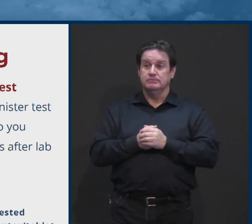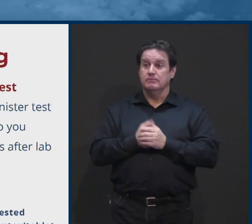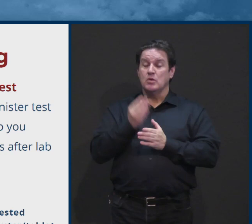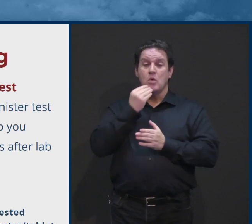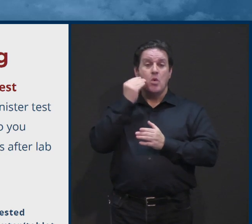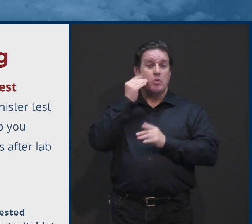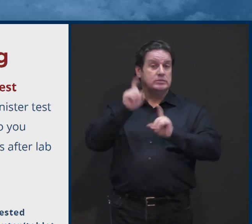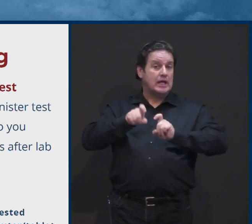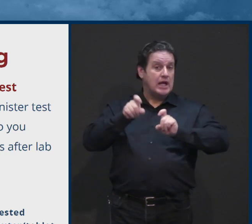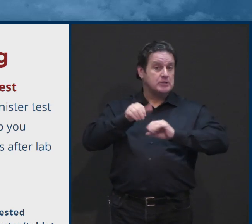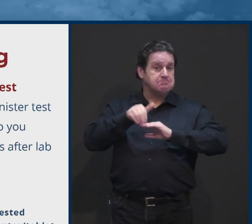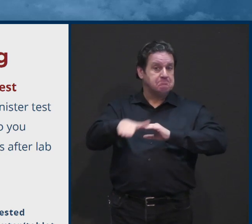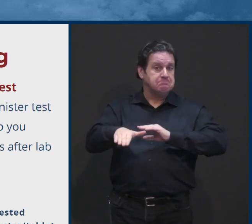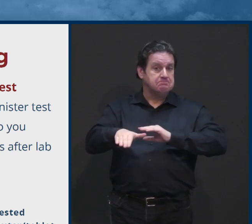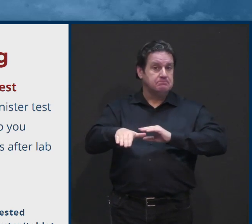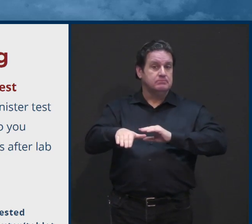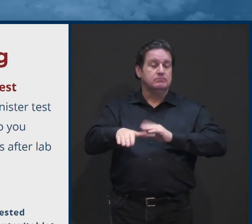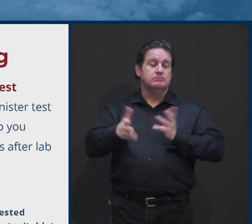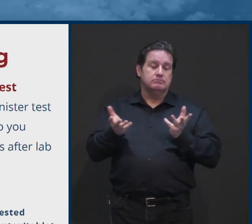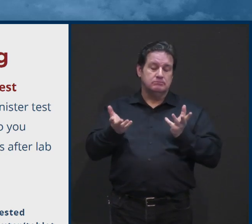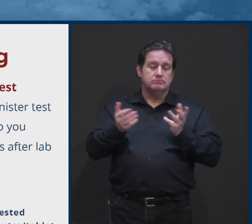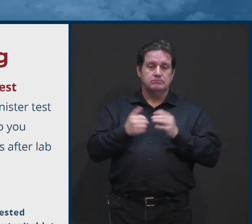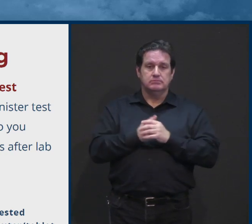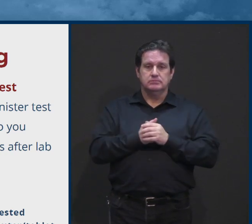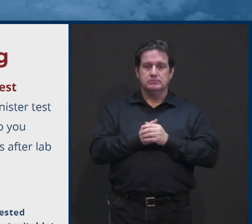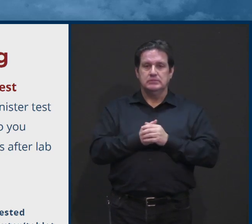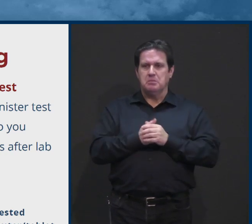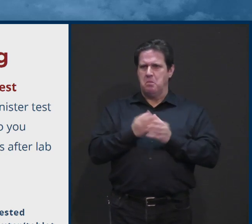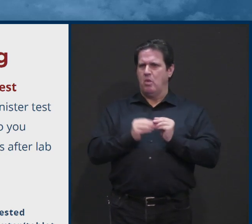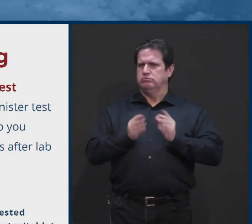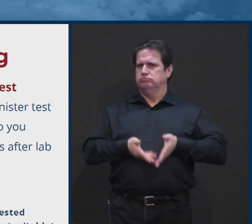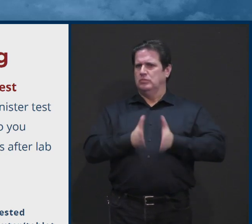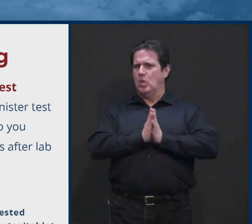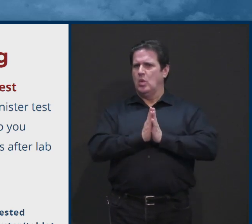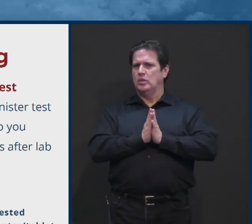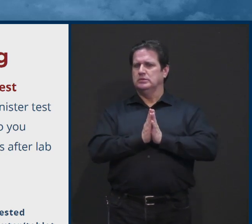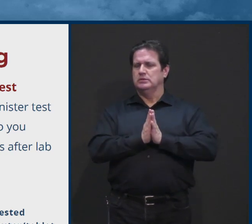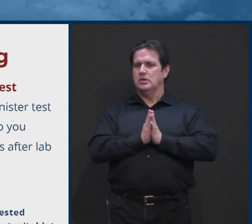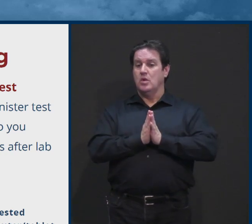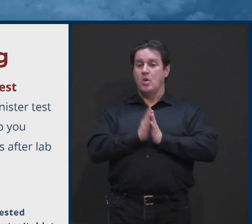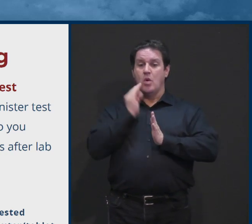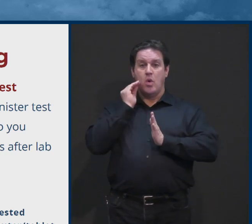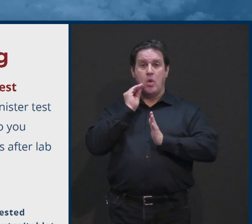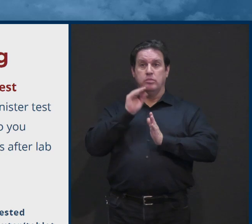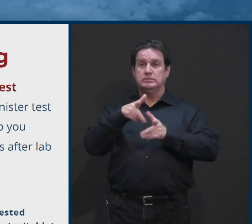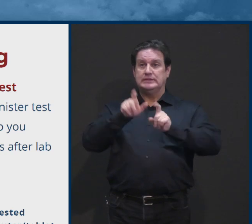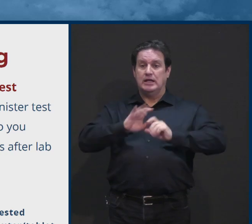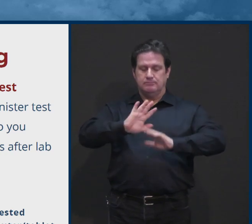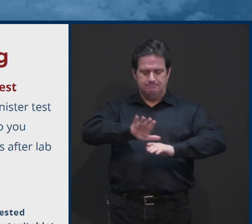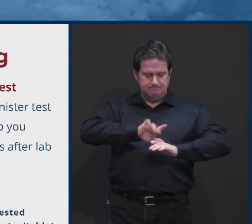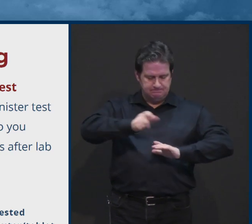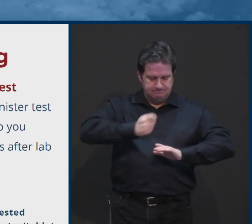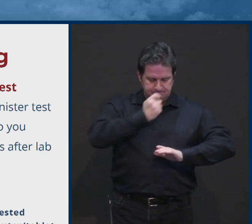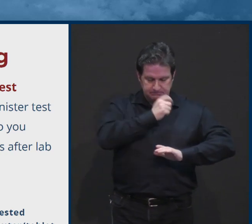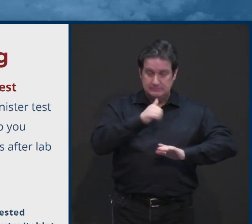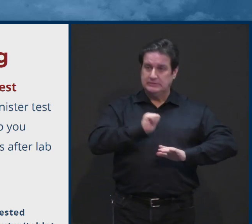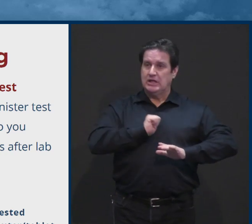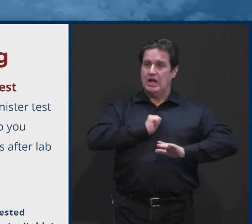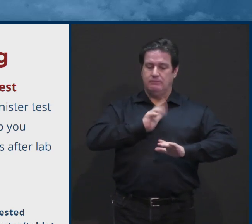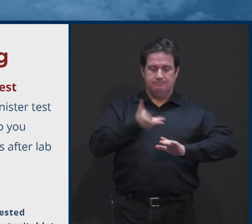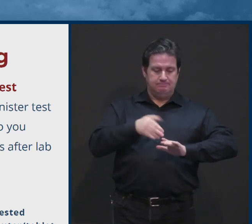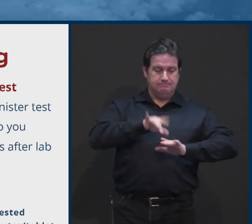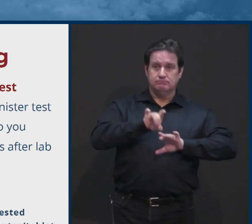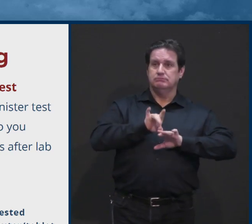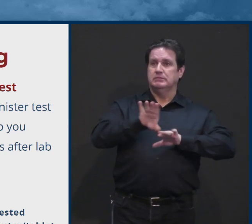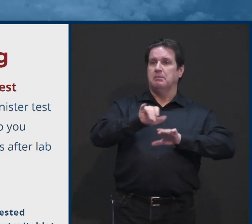last week because we had an influx of requests. We have been able to clear out the queue, get those out to